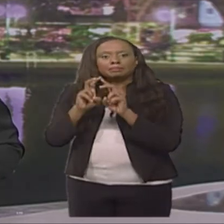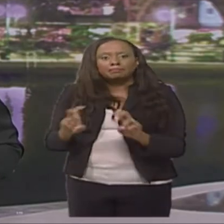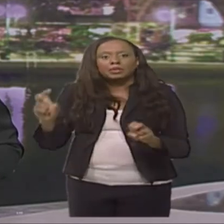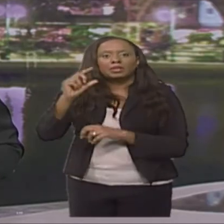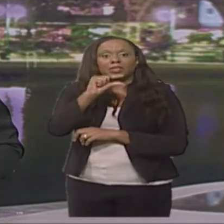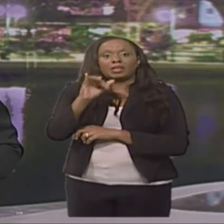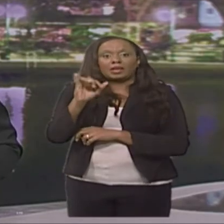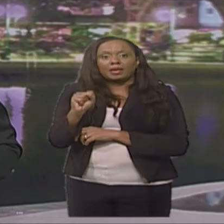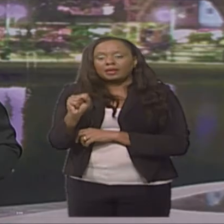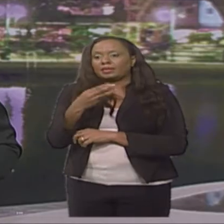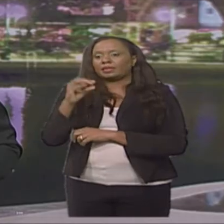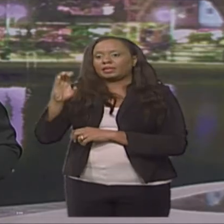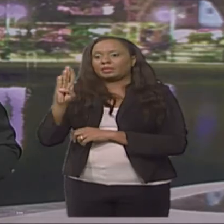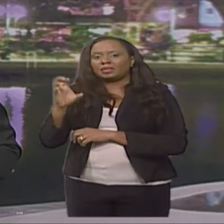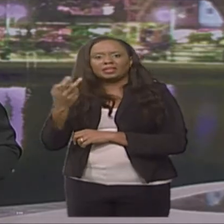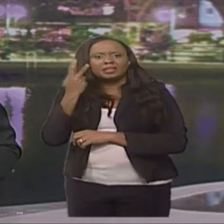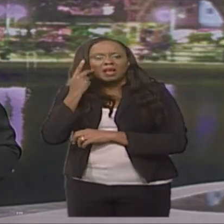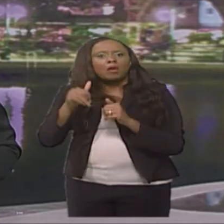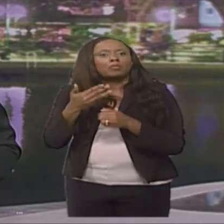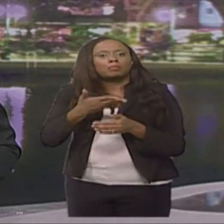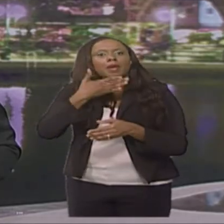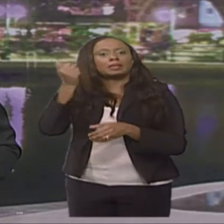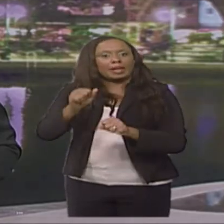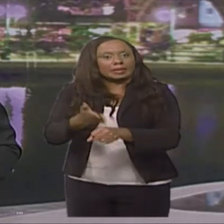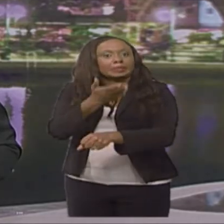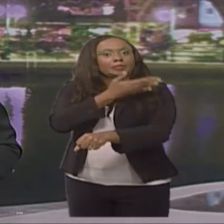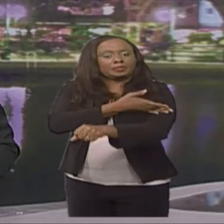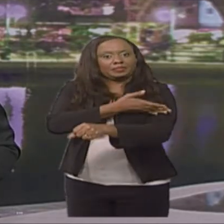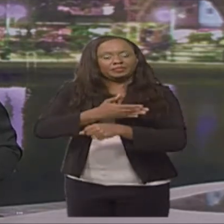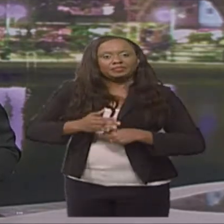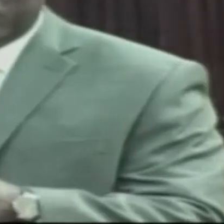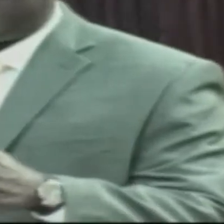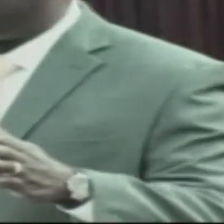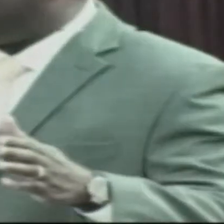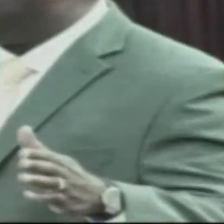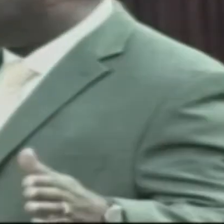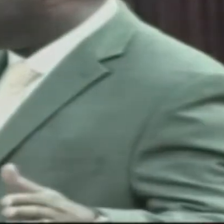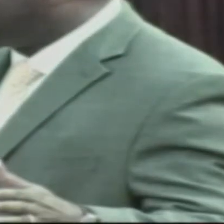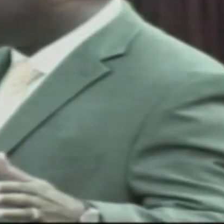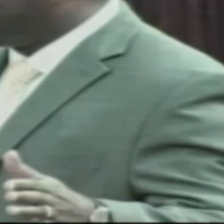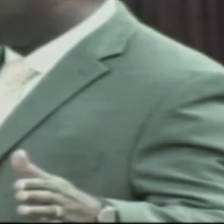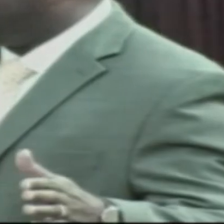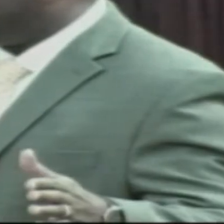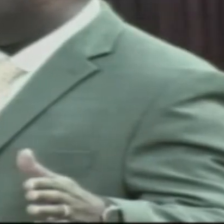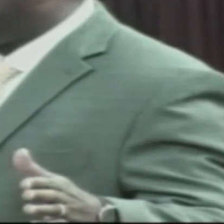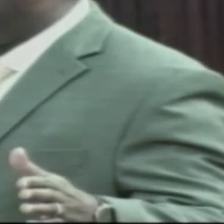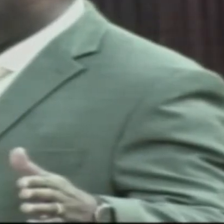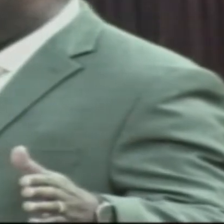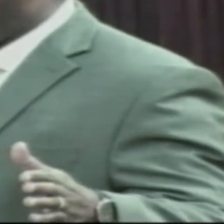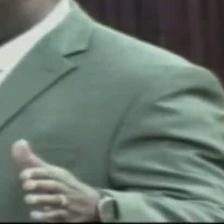to determine what's the best fit. Is it necessary to maintain two separate entities like